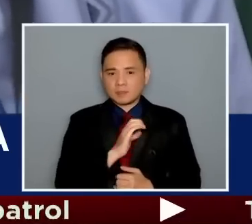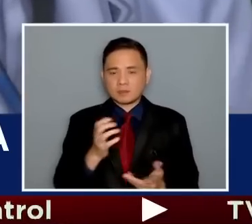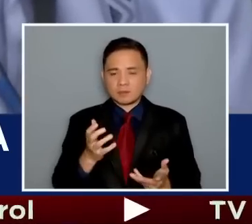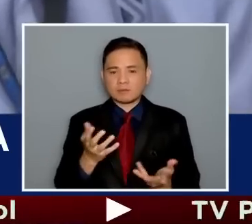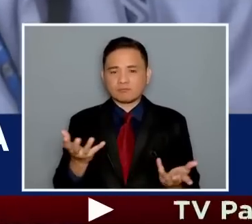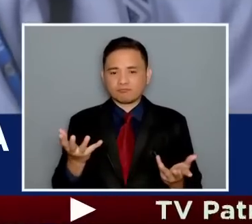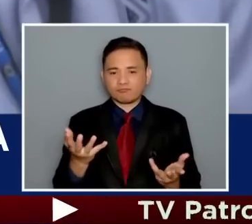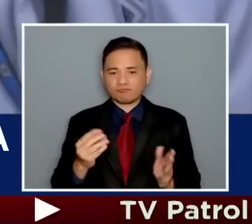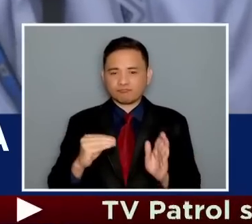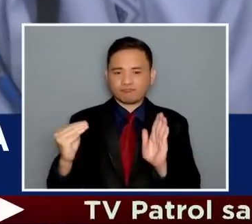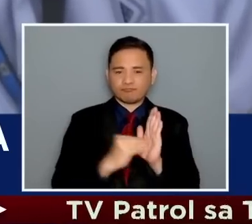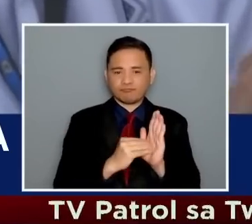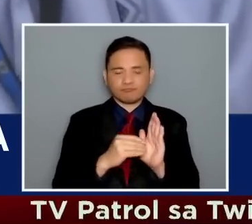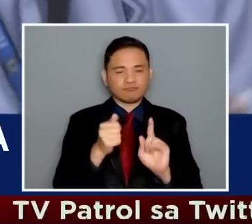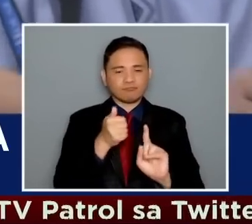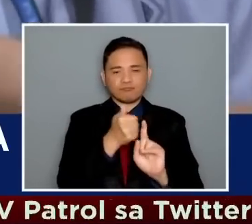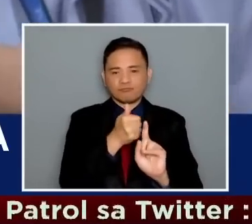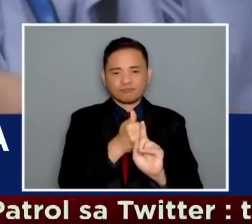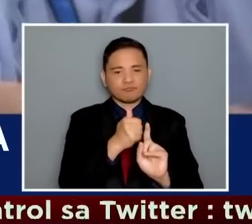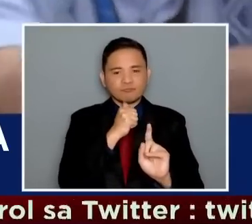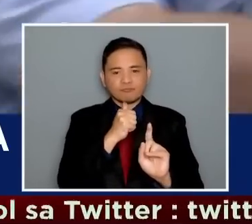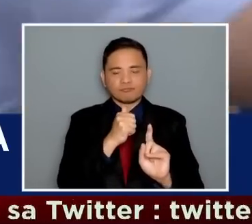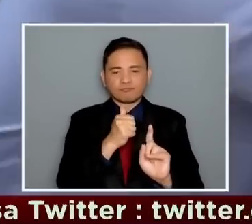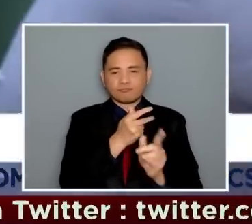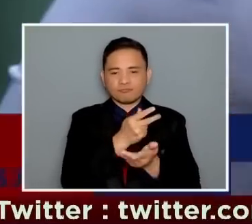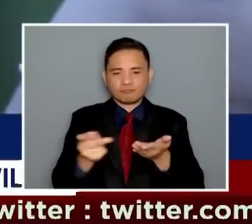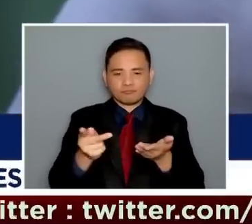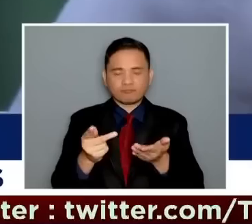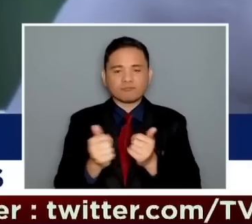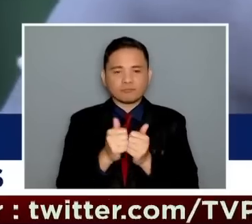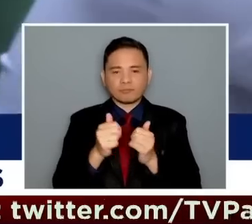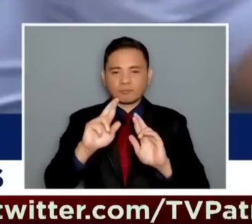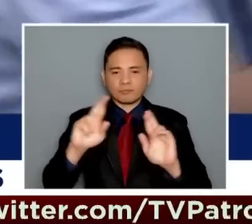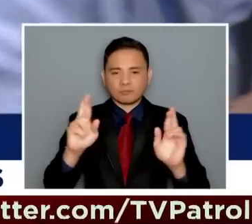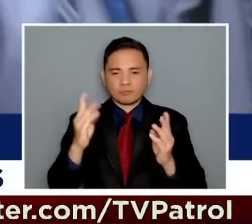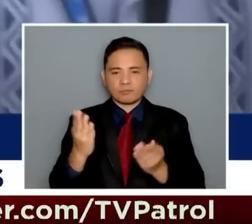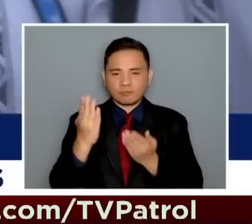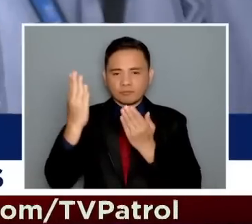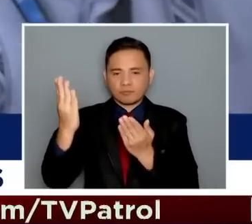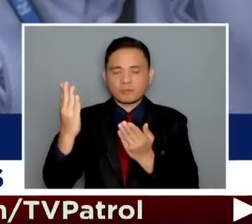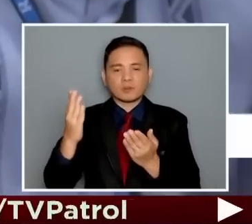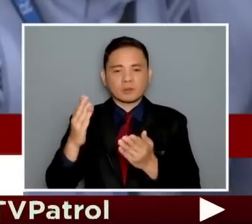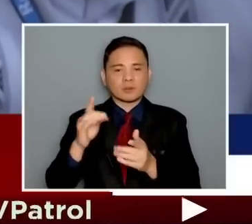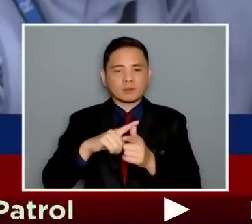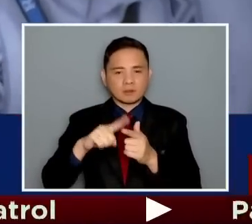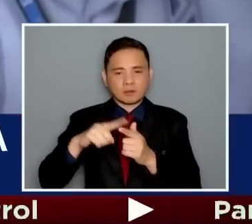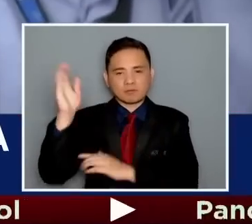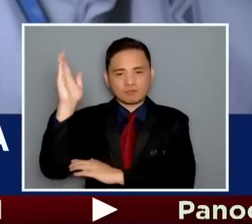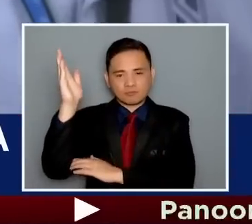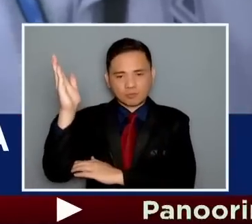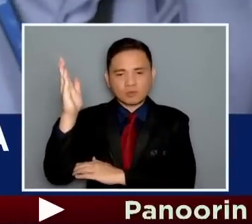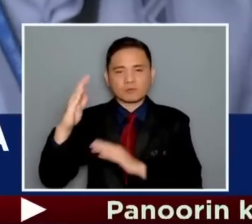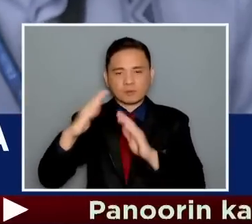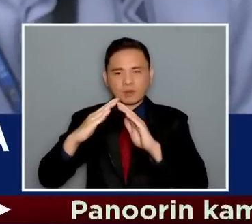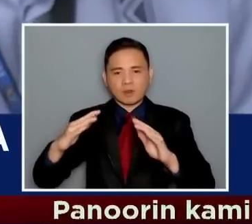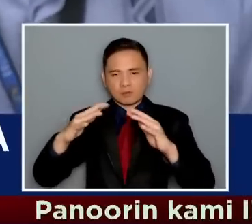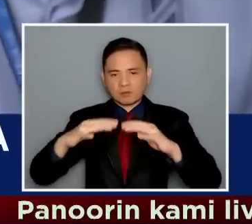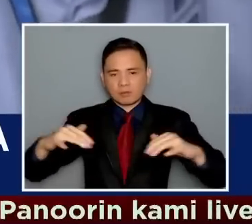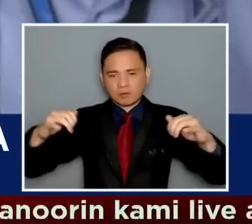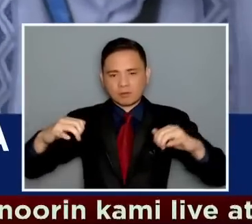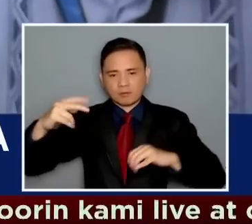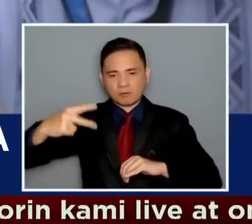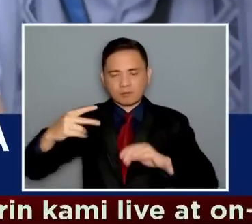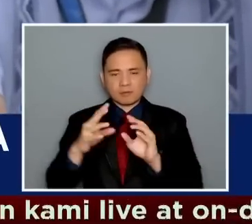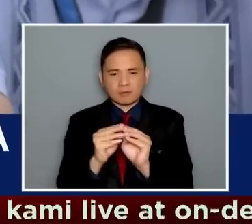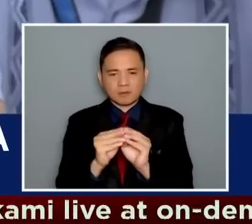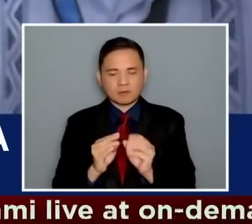and we are preparing our committee report for submission to the committee and for presentation to the House plenary. So sa plenary na